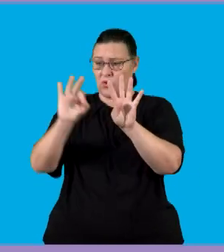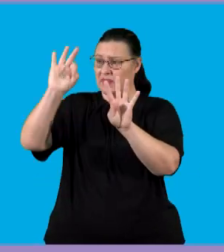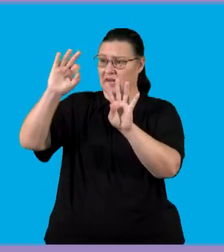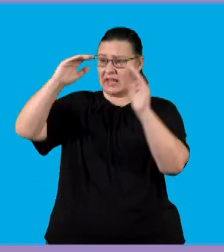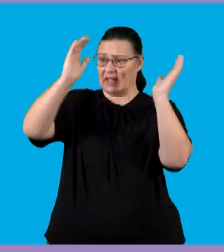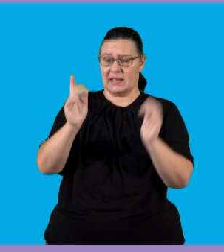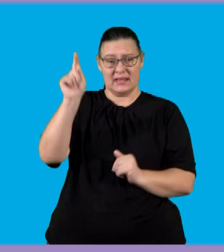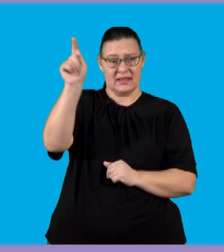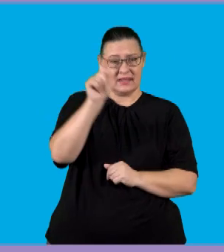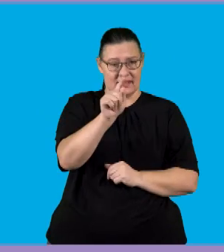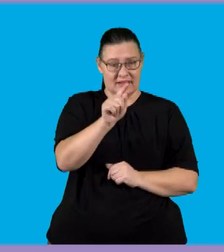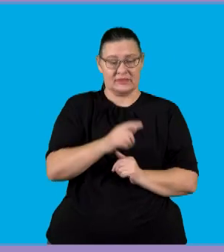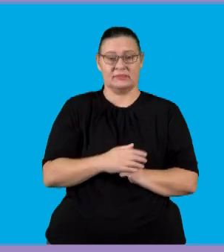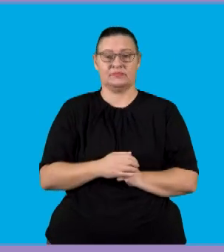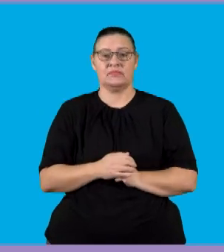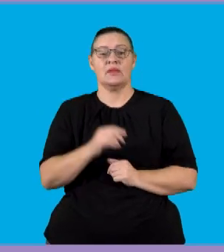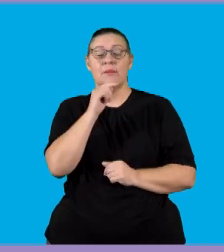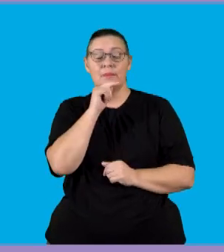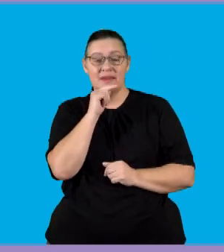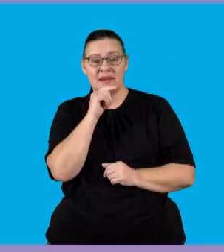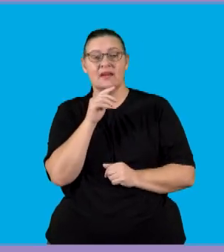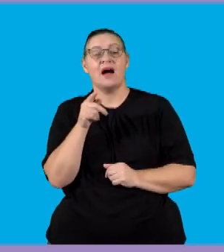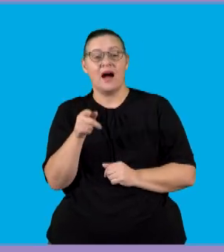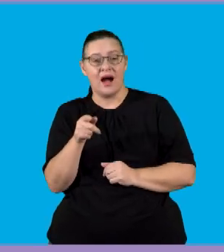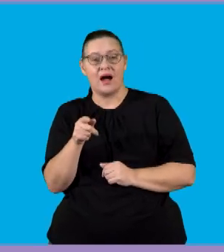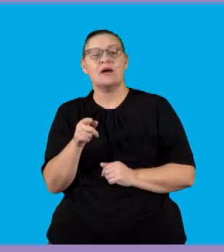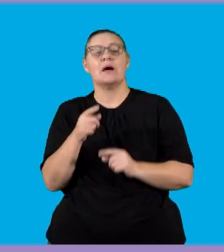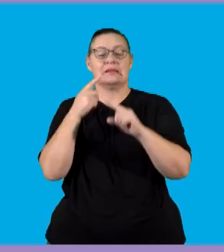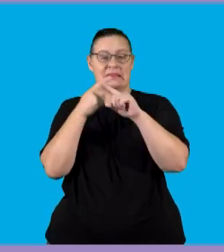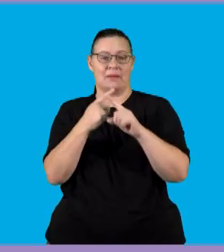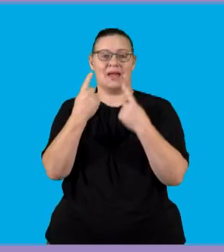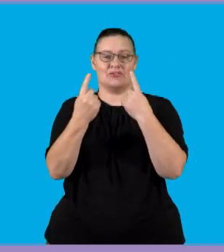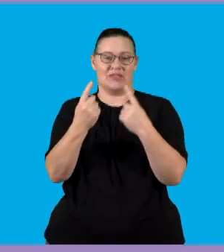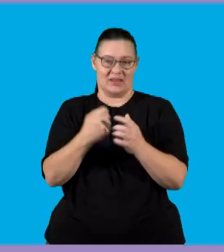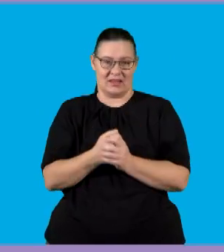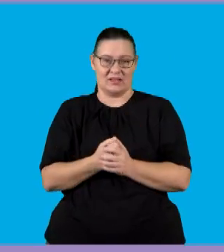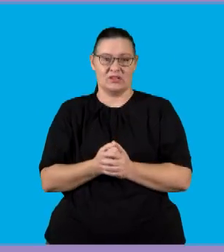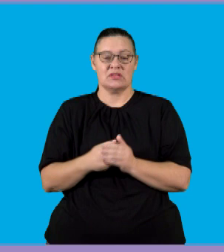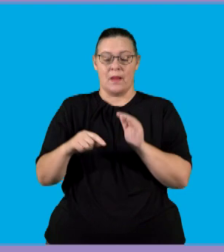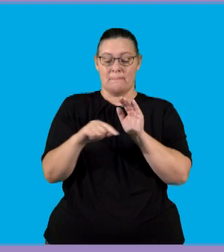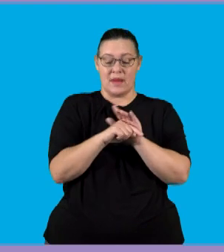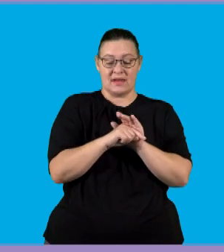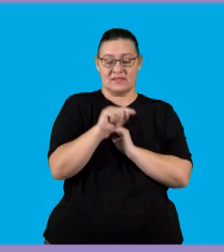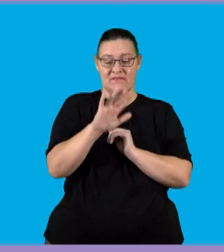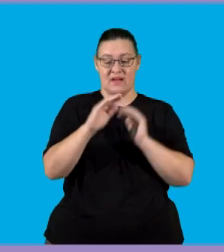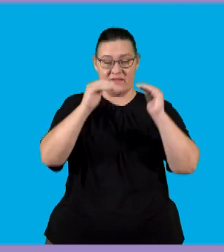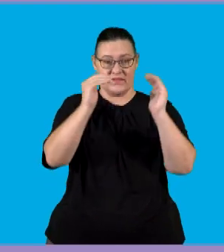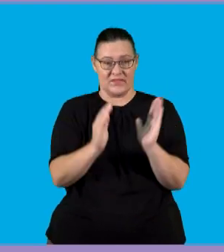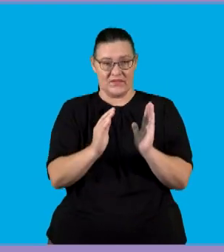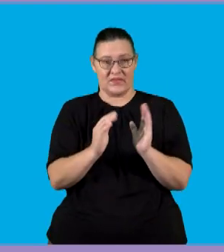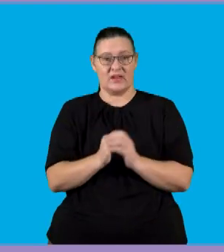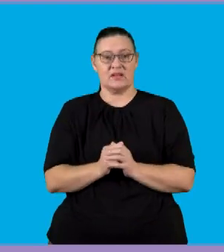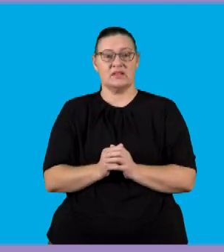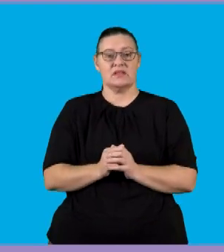power to an exponent, remember those exponents will multiply. So we are going to have a negative